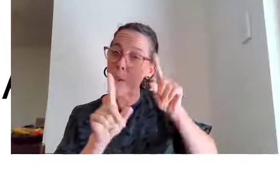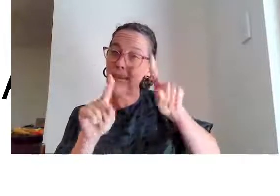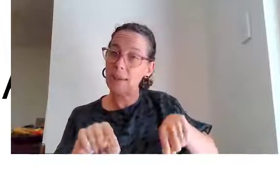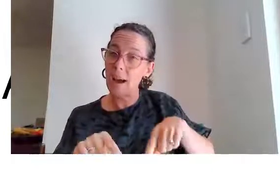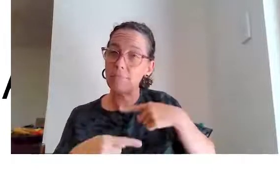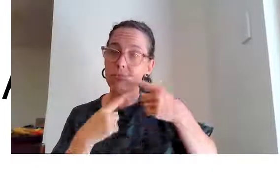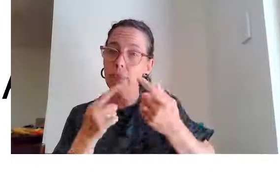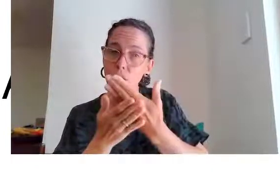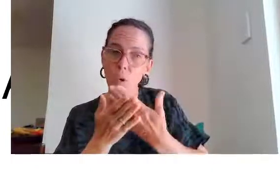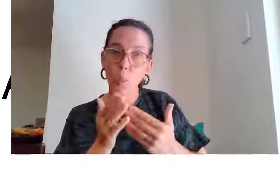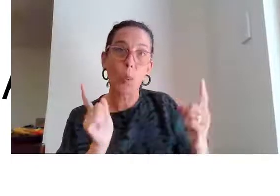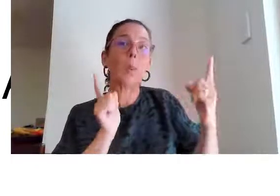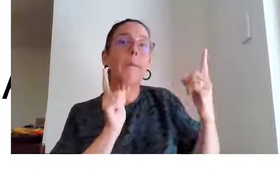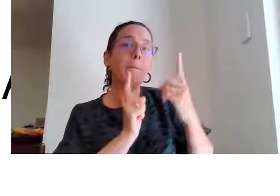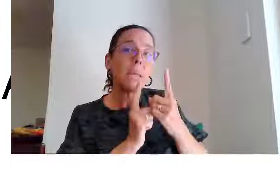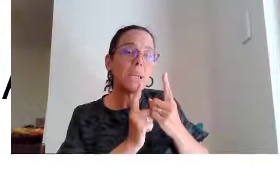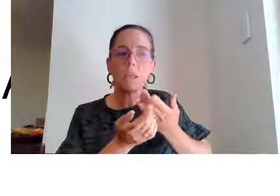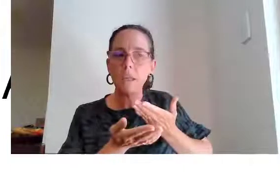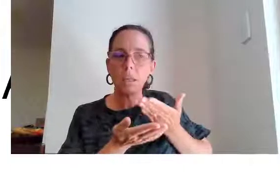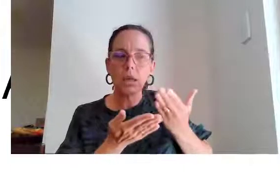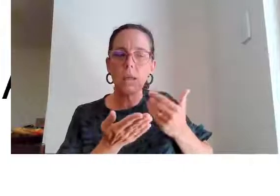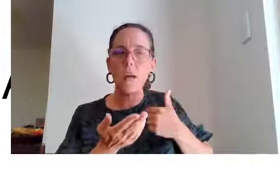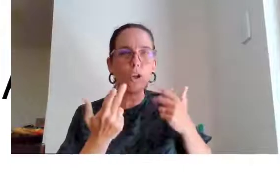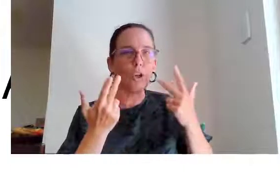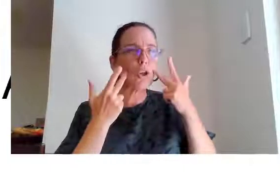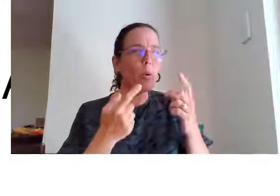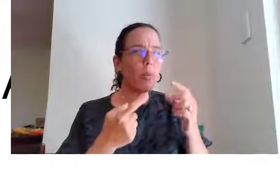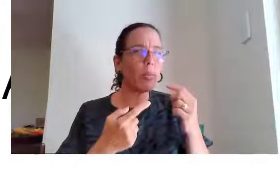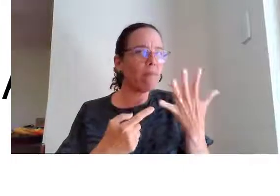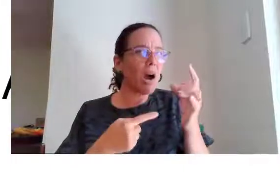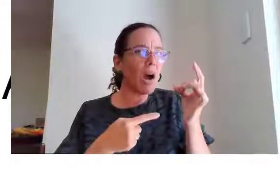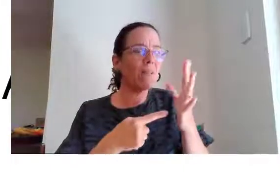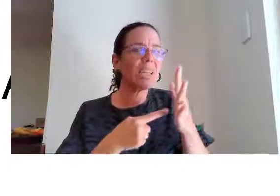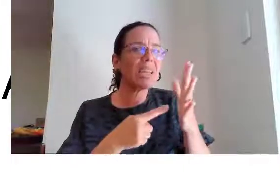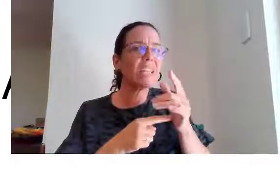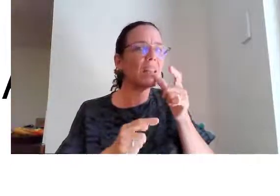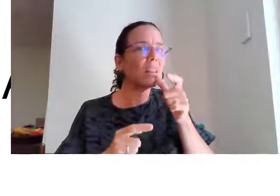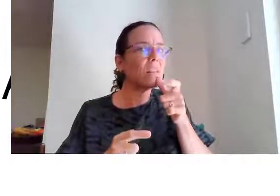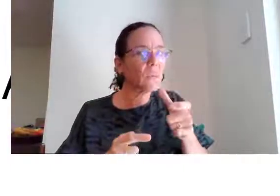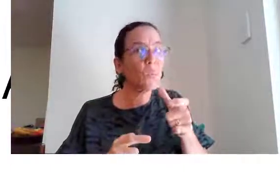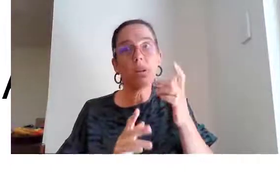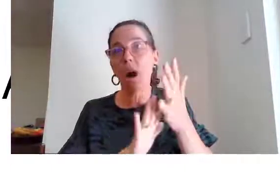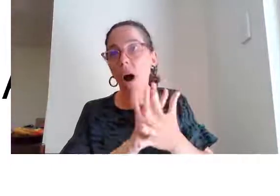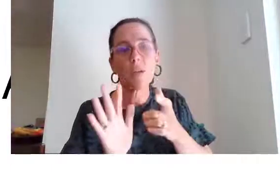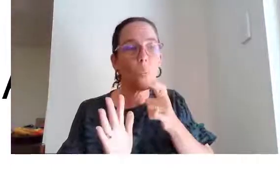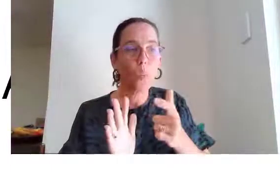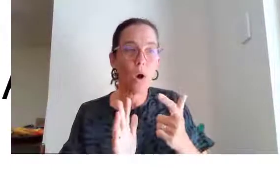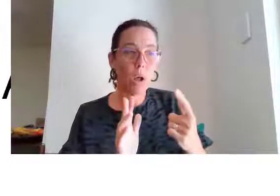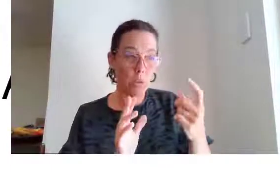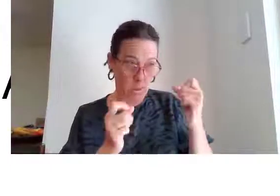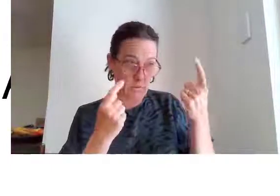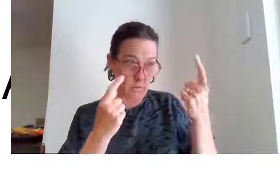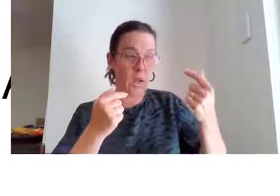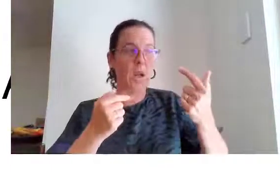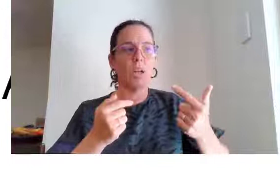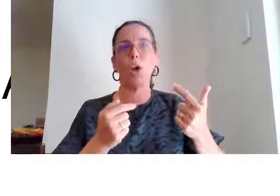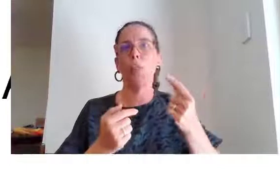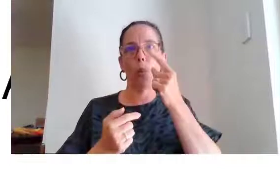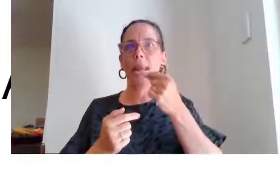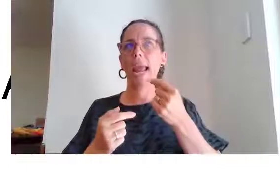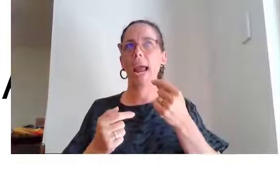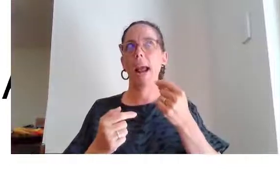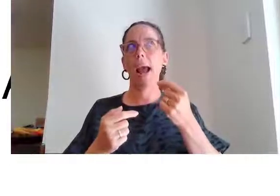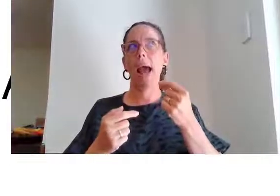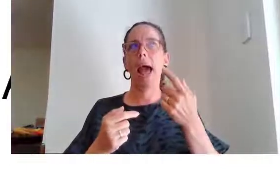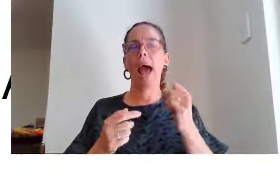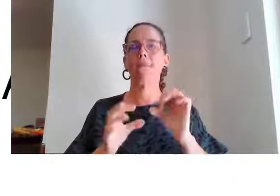and also the interpreter needed to be part of that preparation and working together just to make sure that the interpreter was also on the same